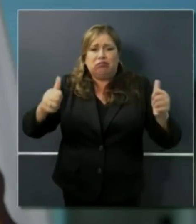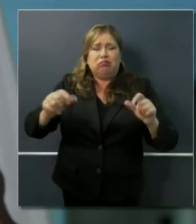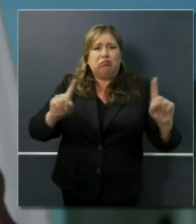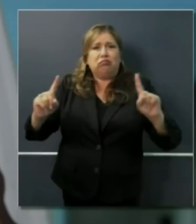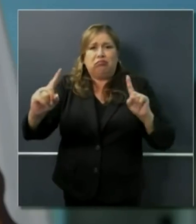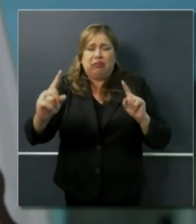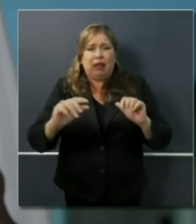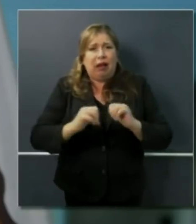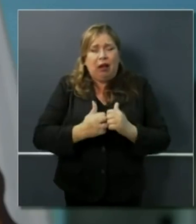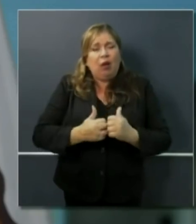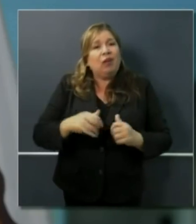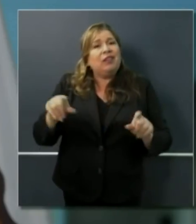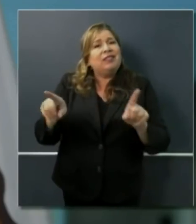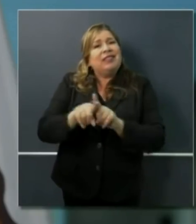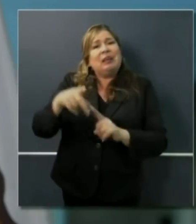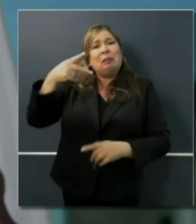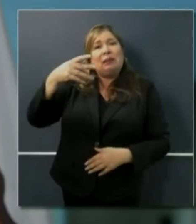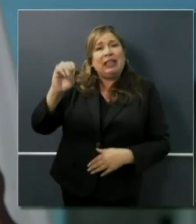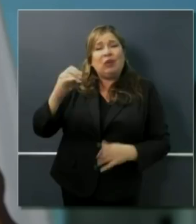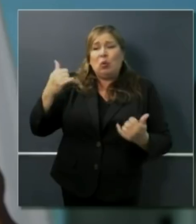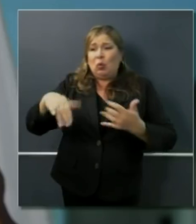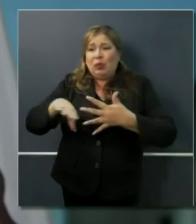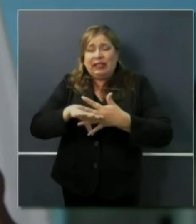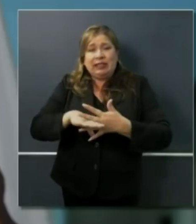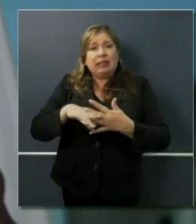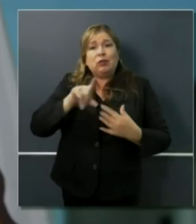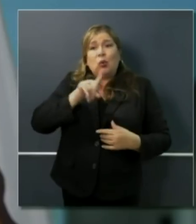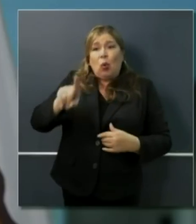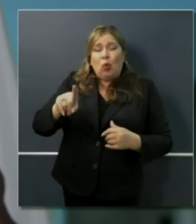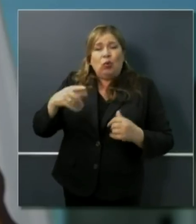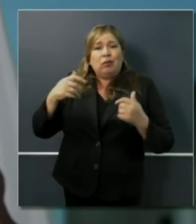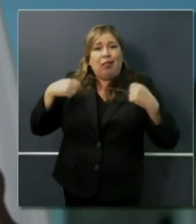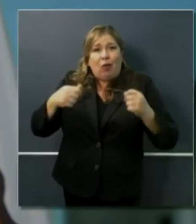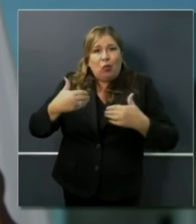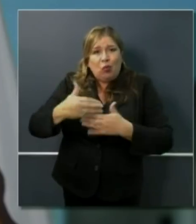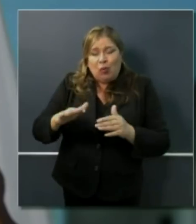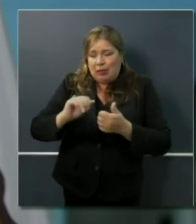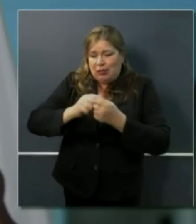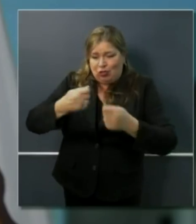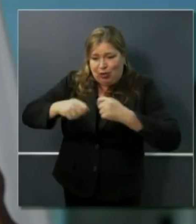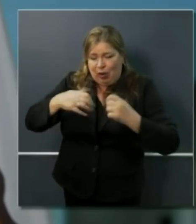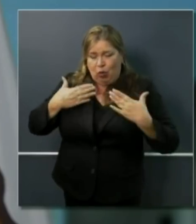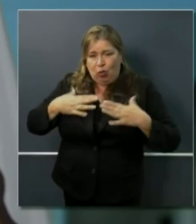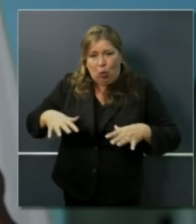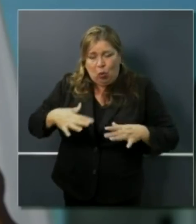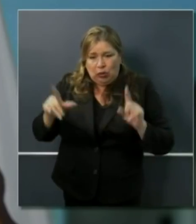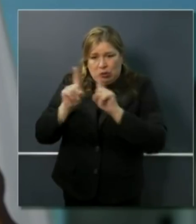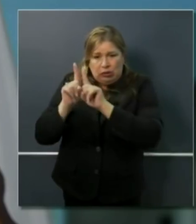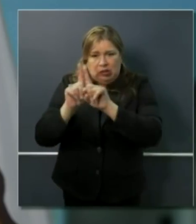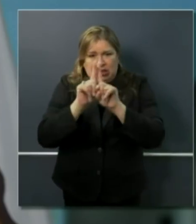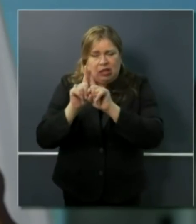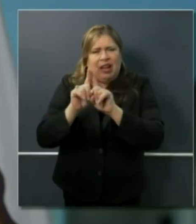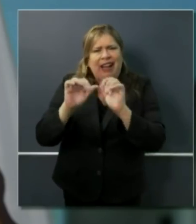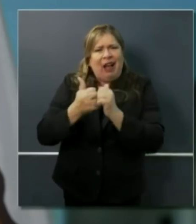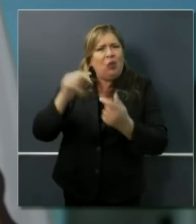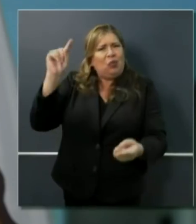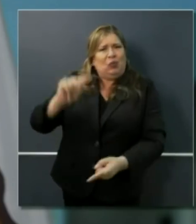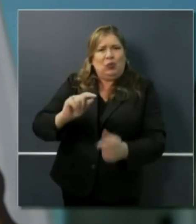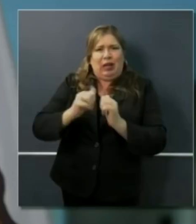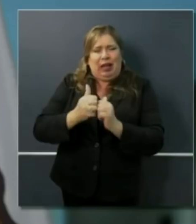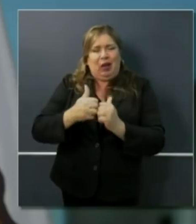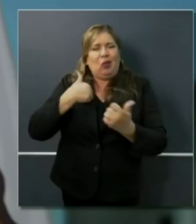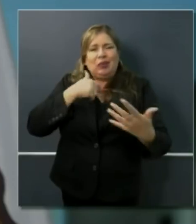kinds of things, those are the kind of conversations we're all going to be having over the course of the next number of weeks and the next number of months. Let